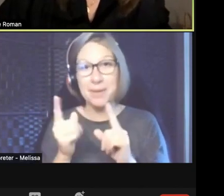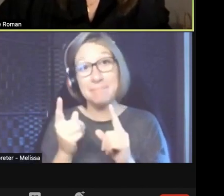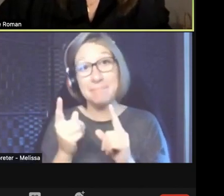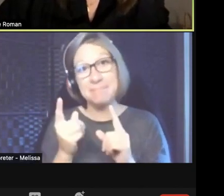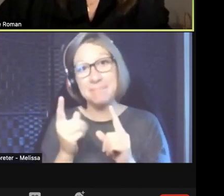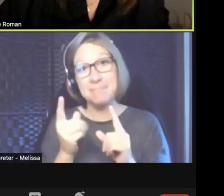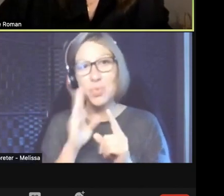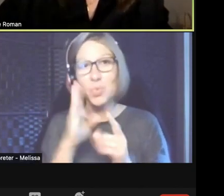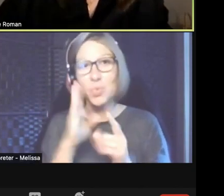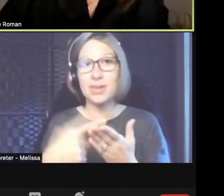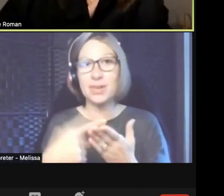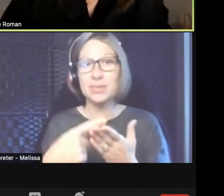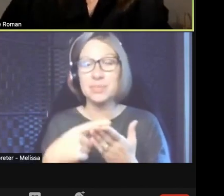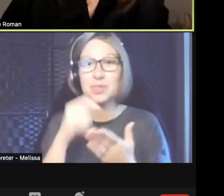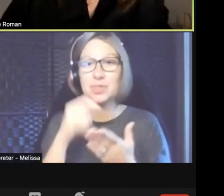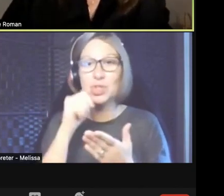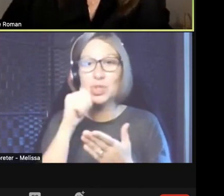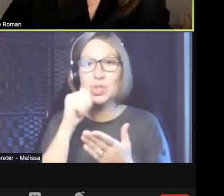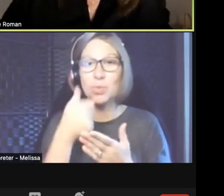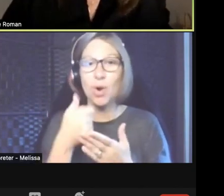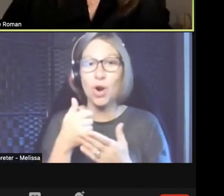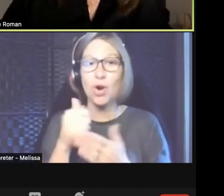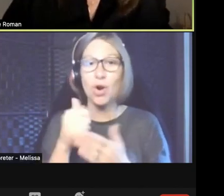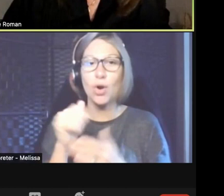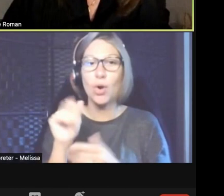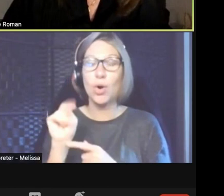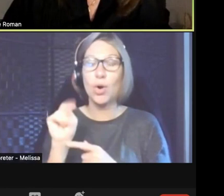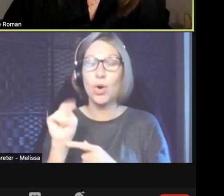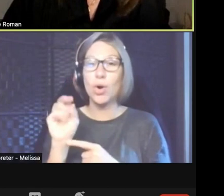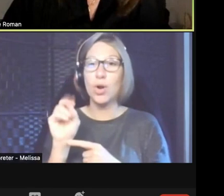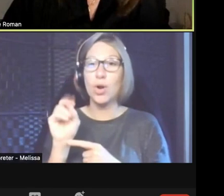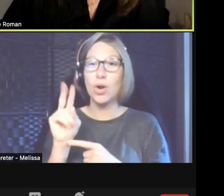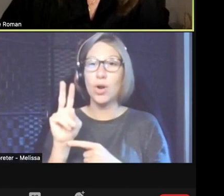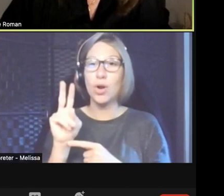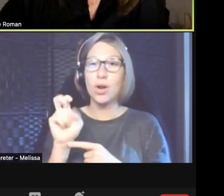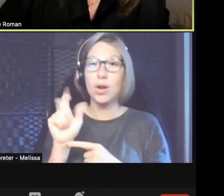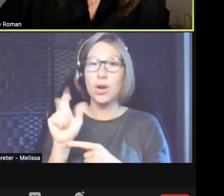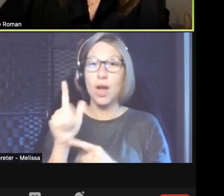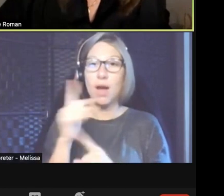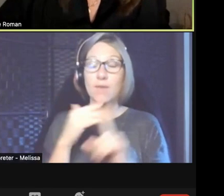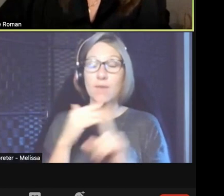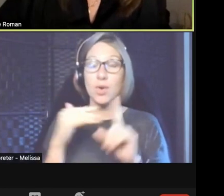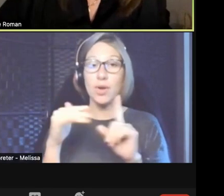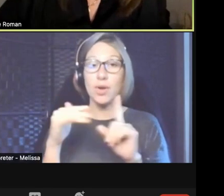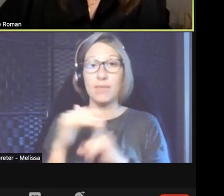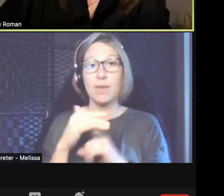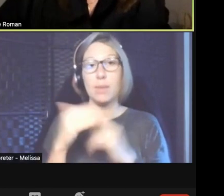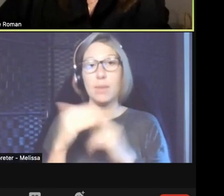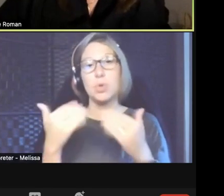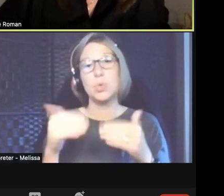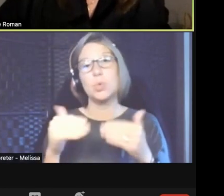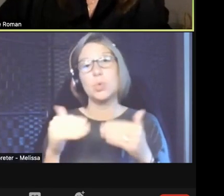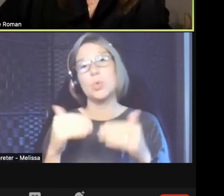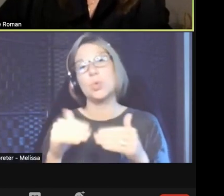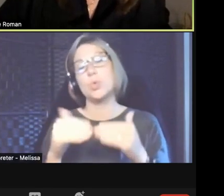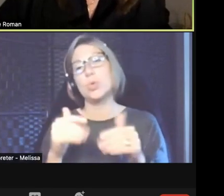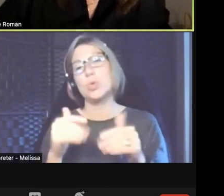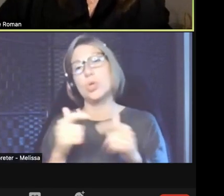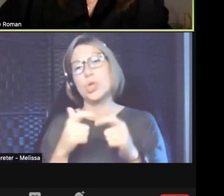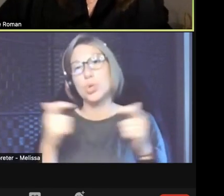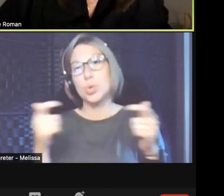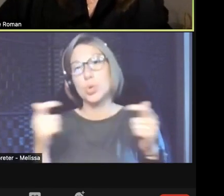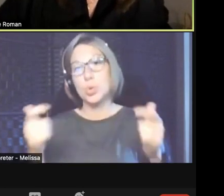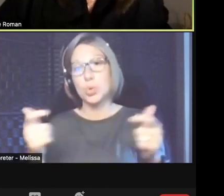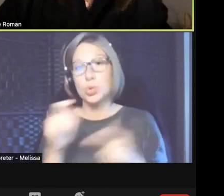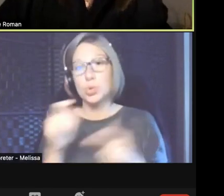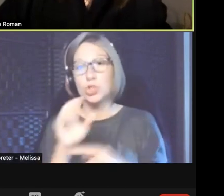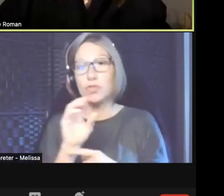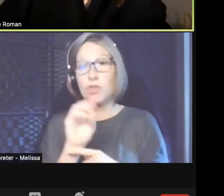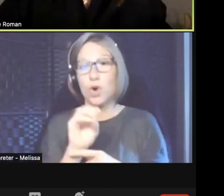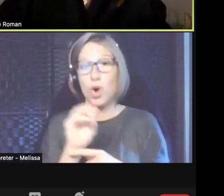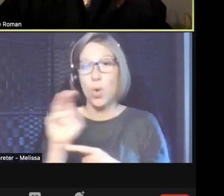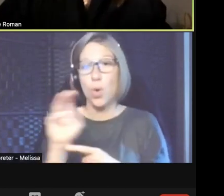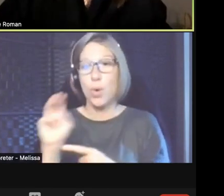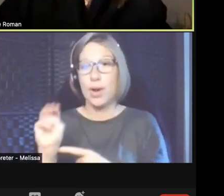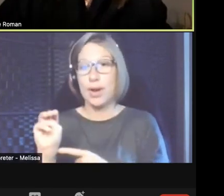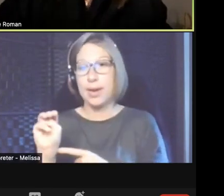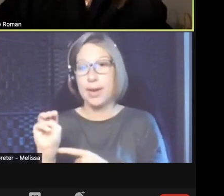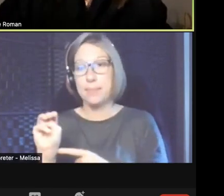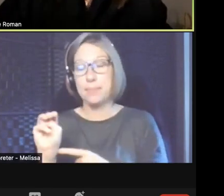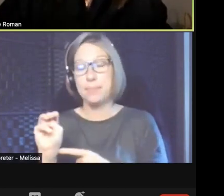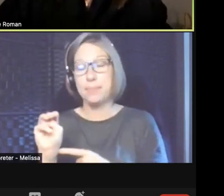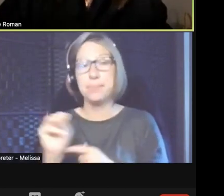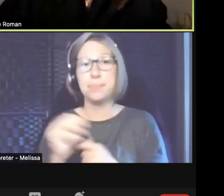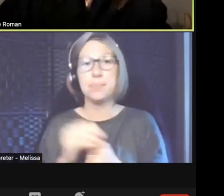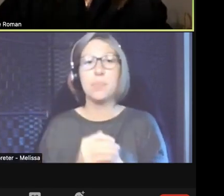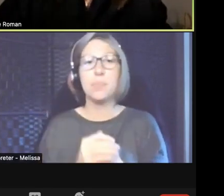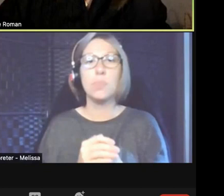novel environments are a very, very, very big part of O&M. How on earth do you help with that?